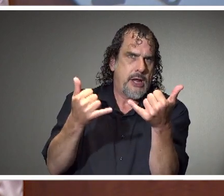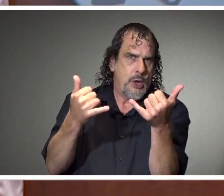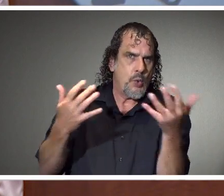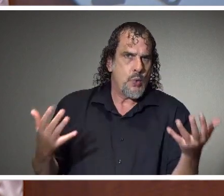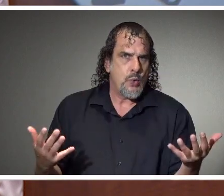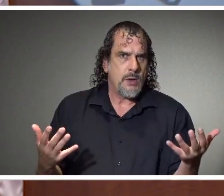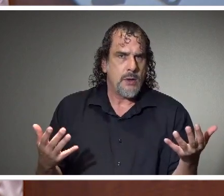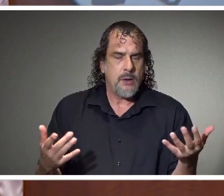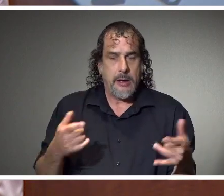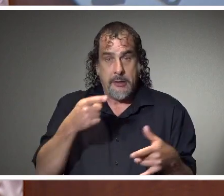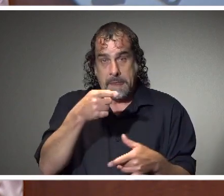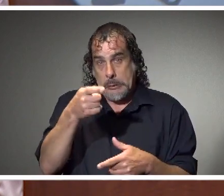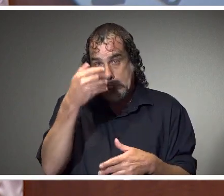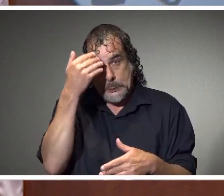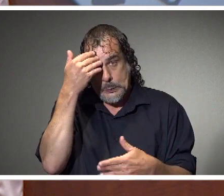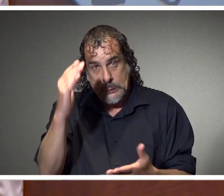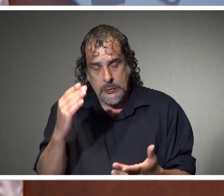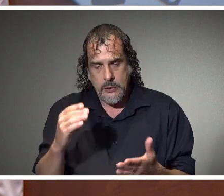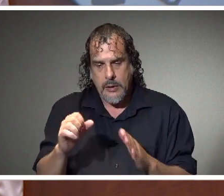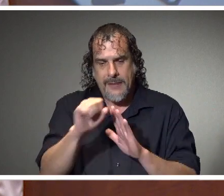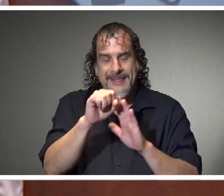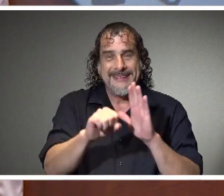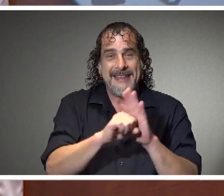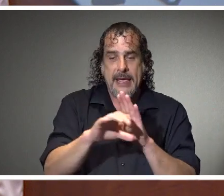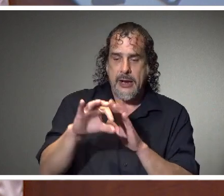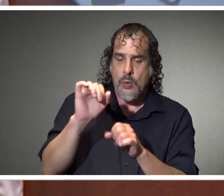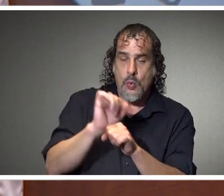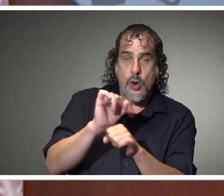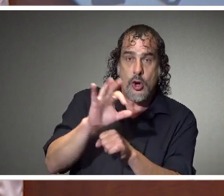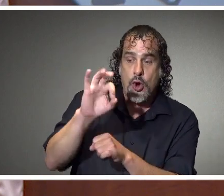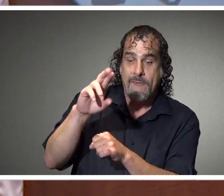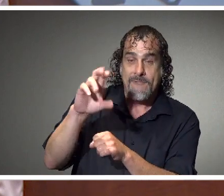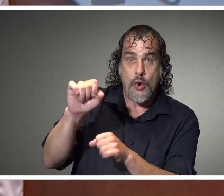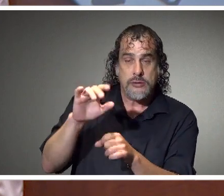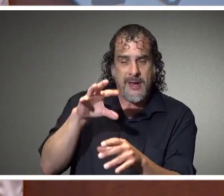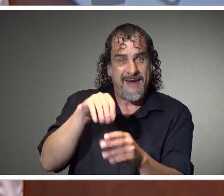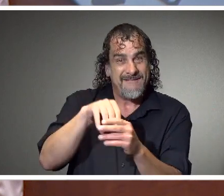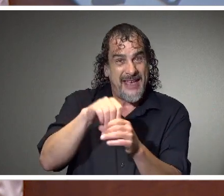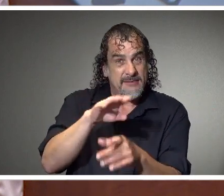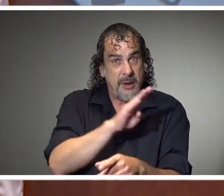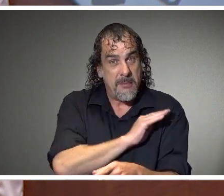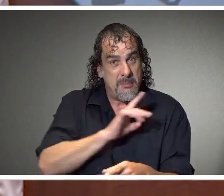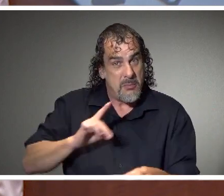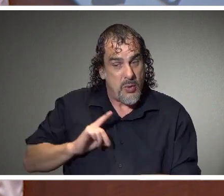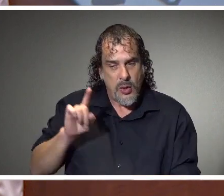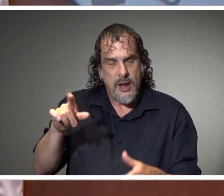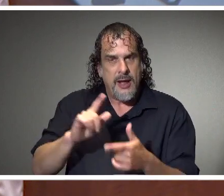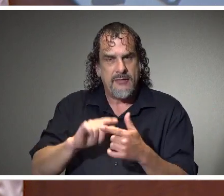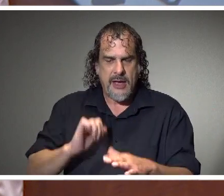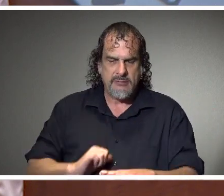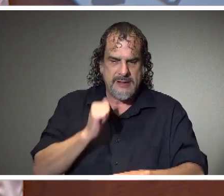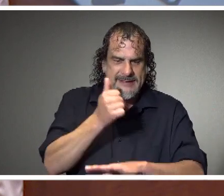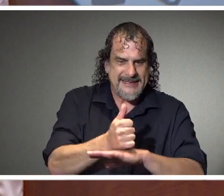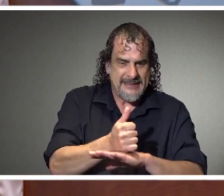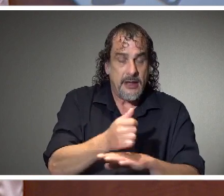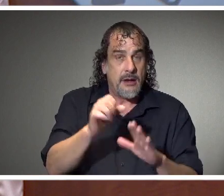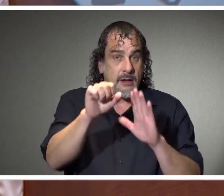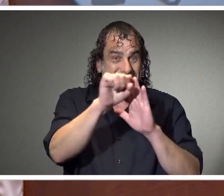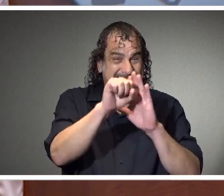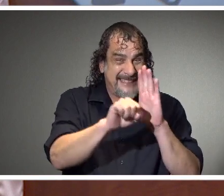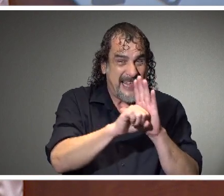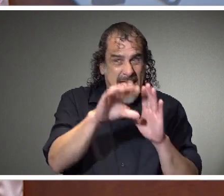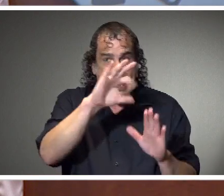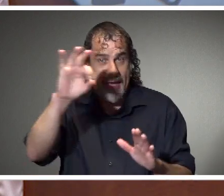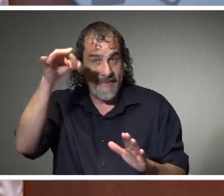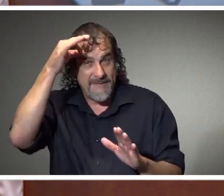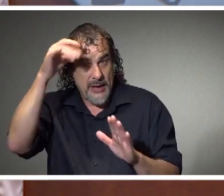those who don't know, the State Workforce Investment Board is created by state and federal law to be a